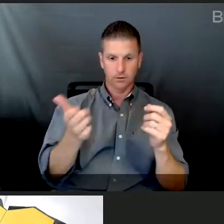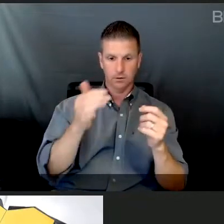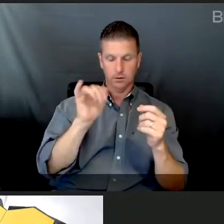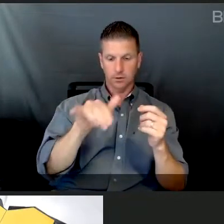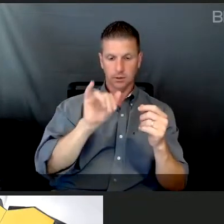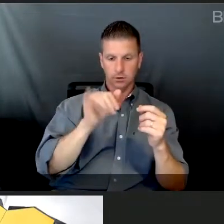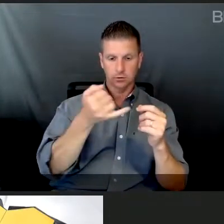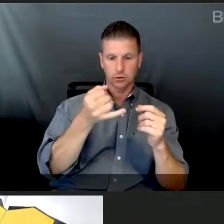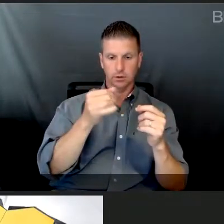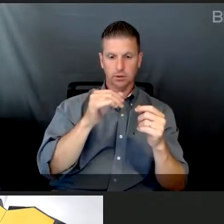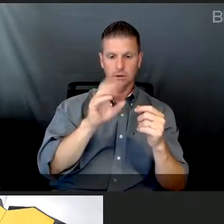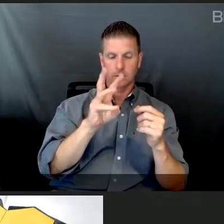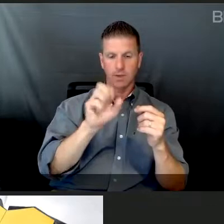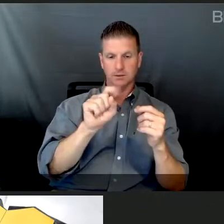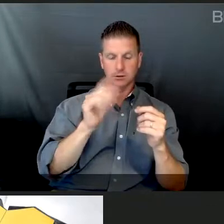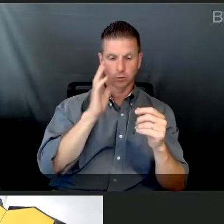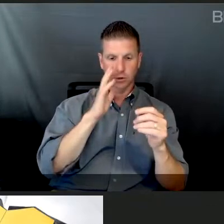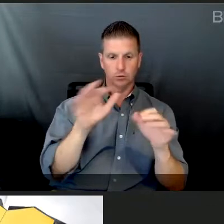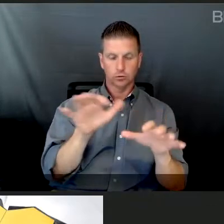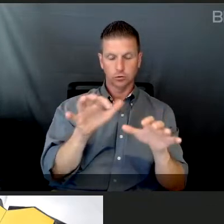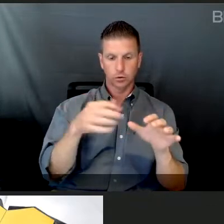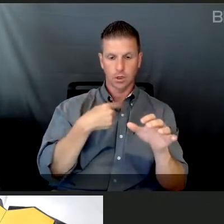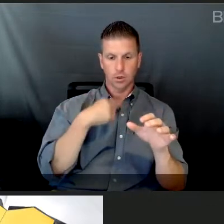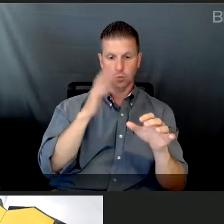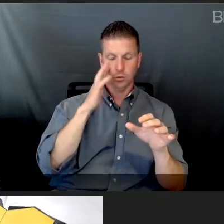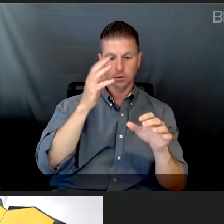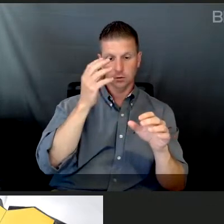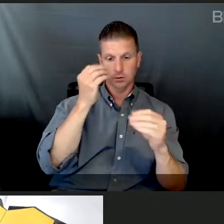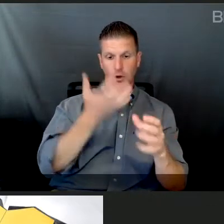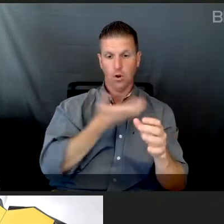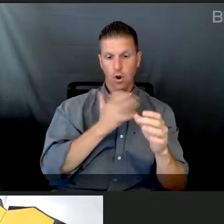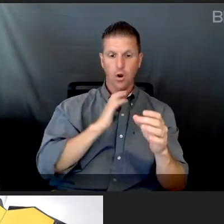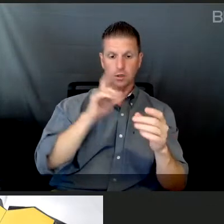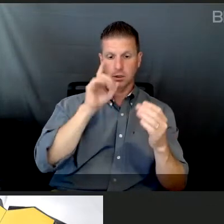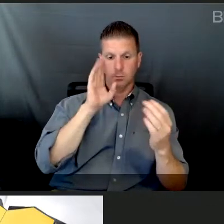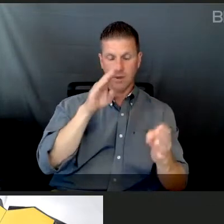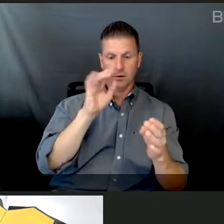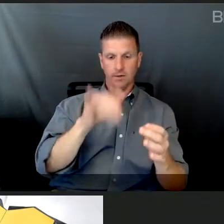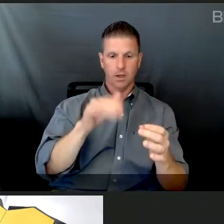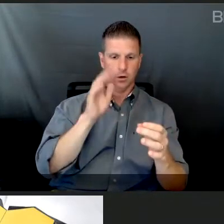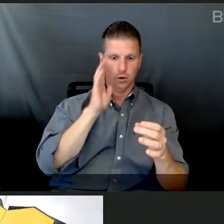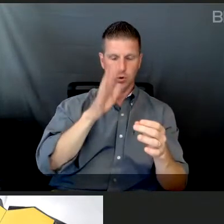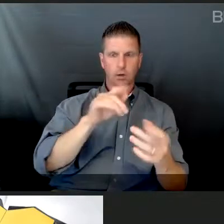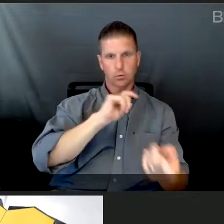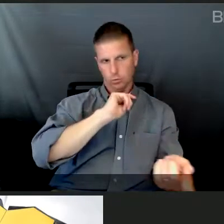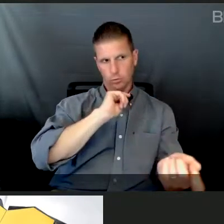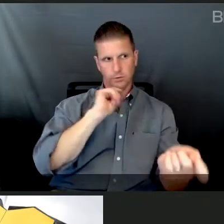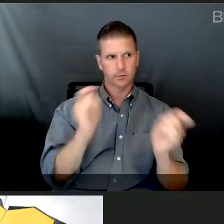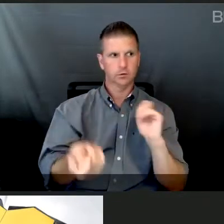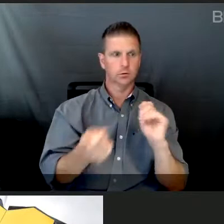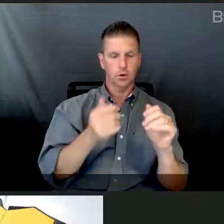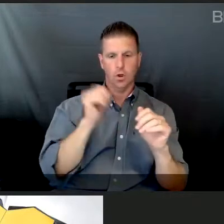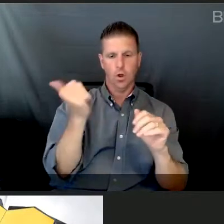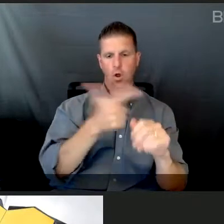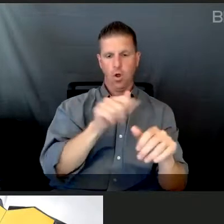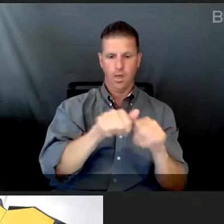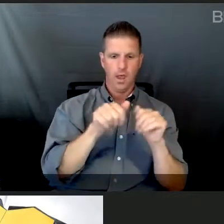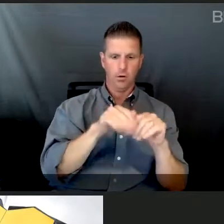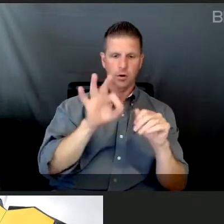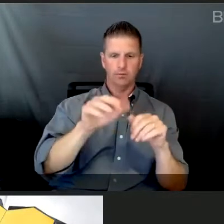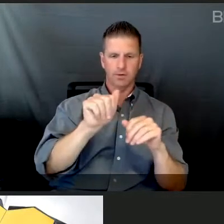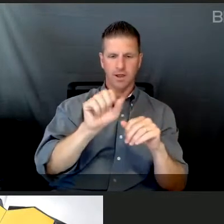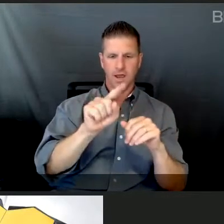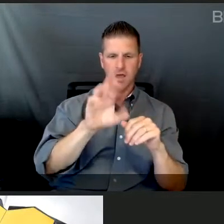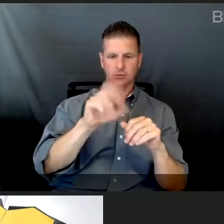is going to do. I would just say that I think our expectation is that it's going to revolutionize all areas of astrophysics, which is, I